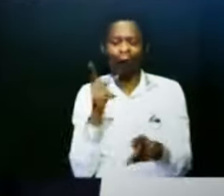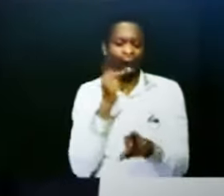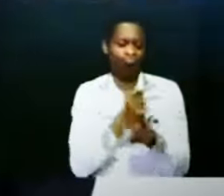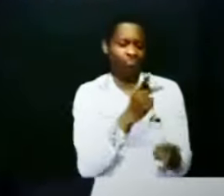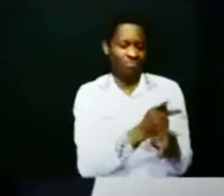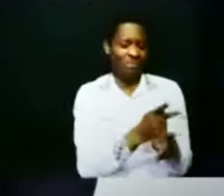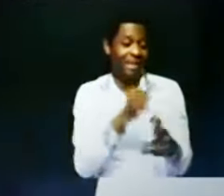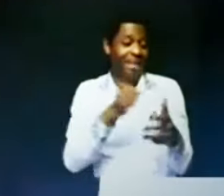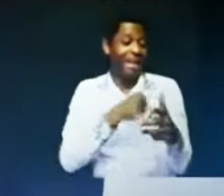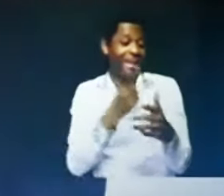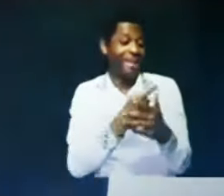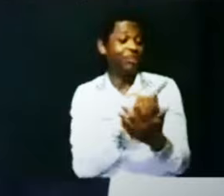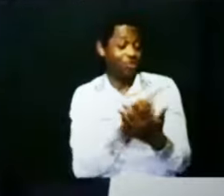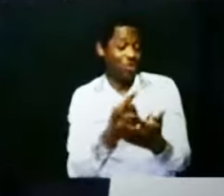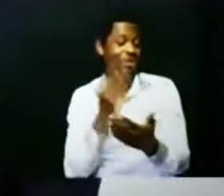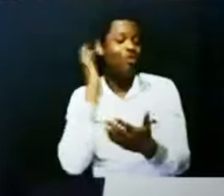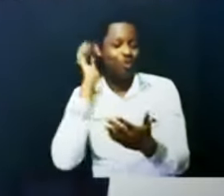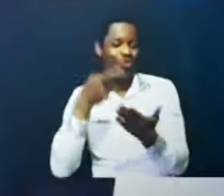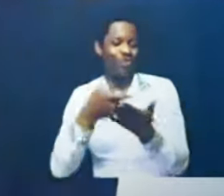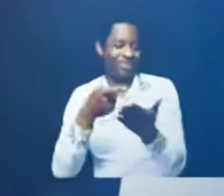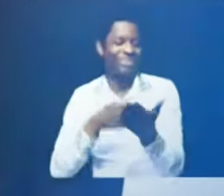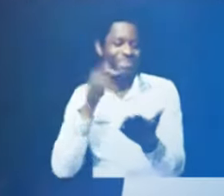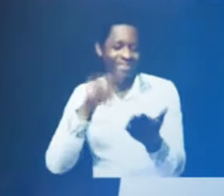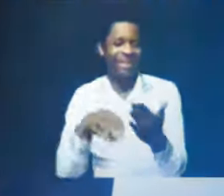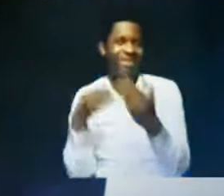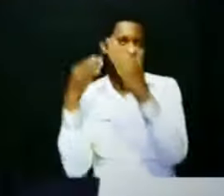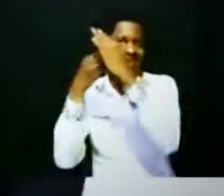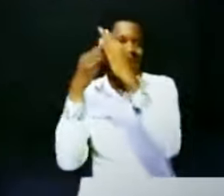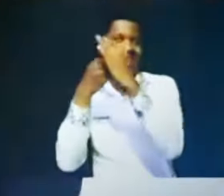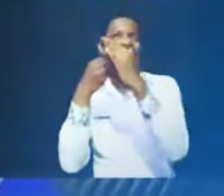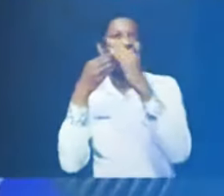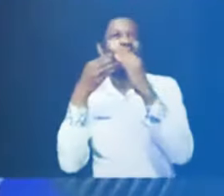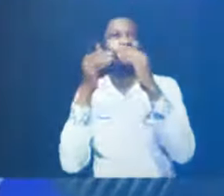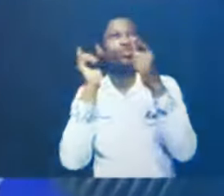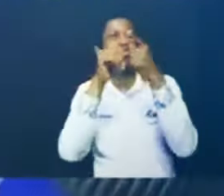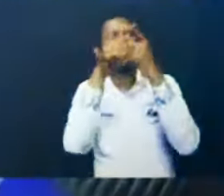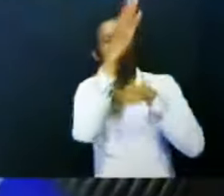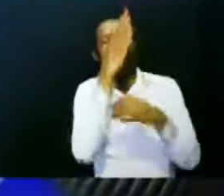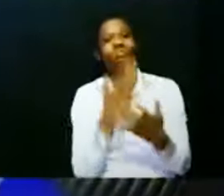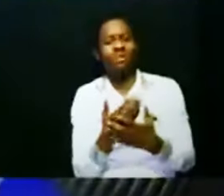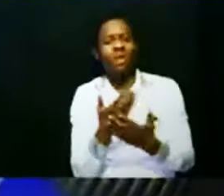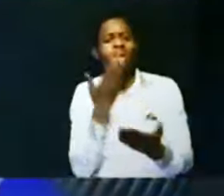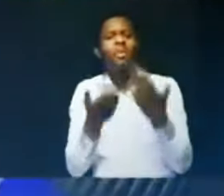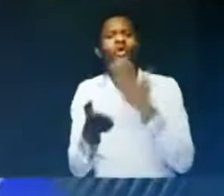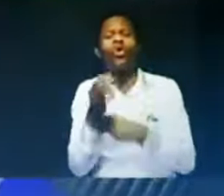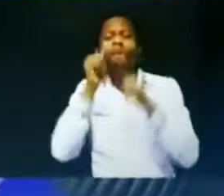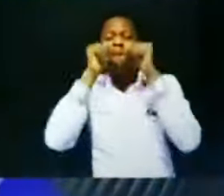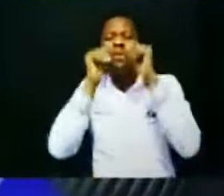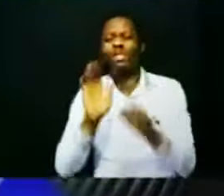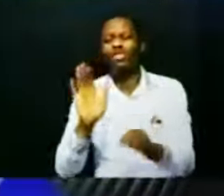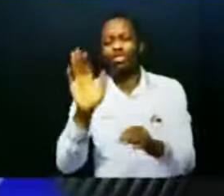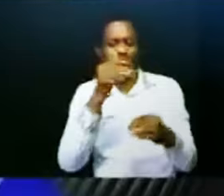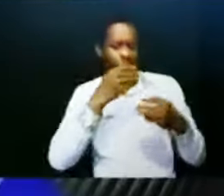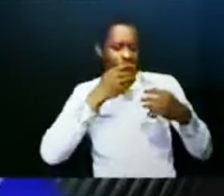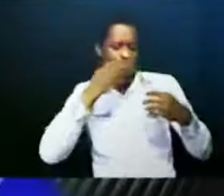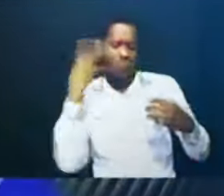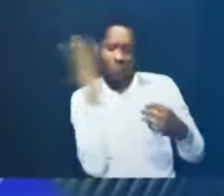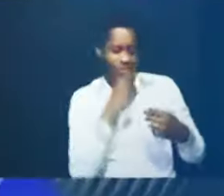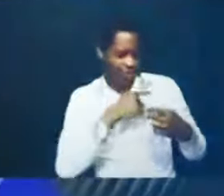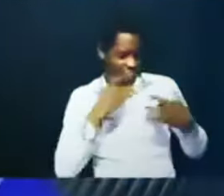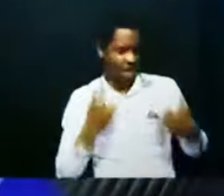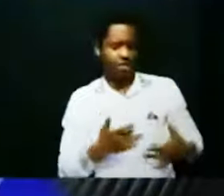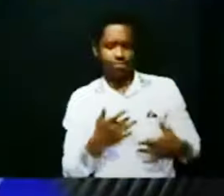week. But may the Lord bless your beautiful heart. May you guard